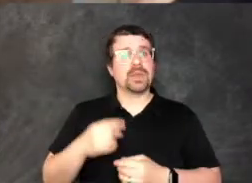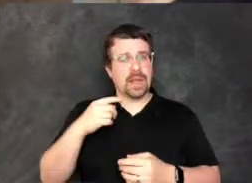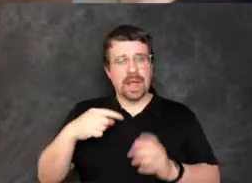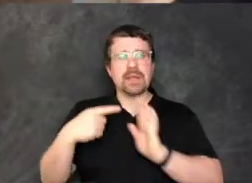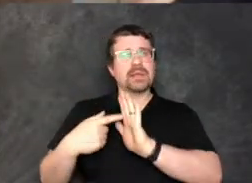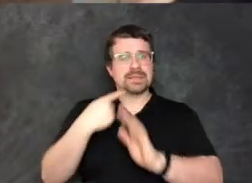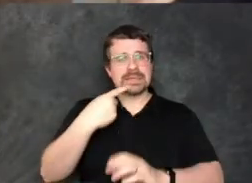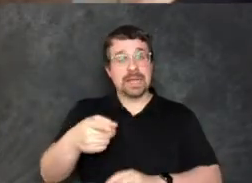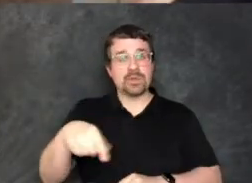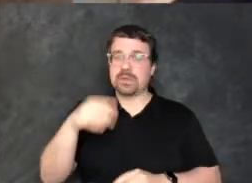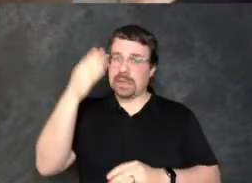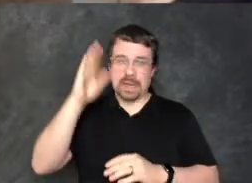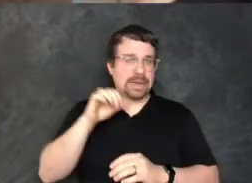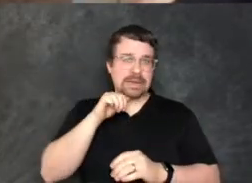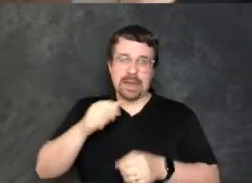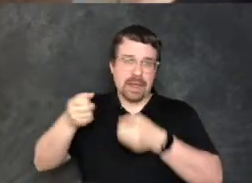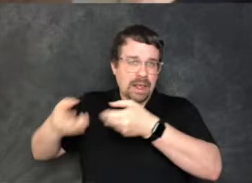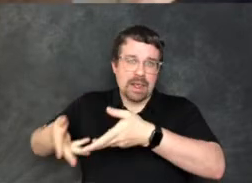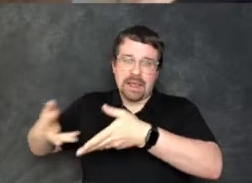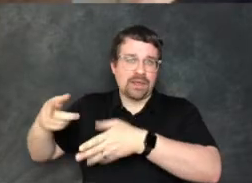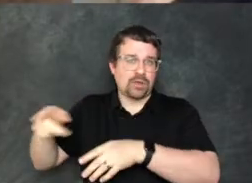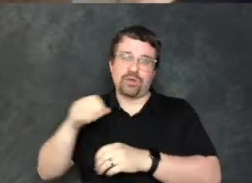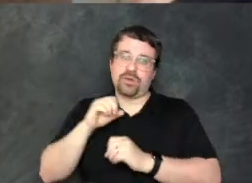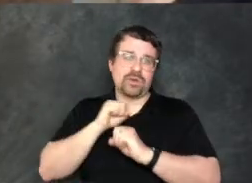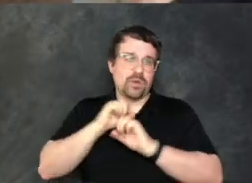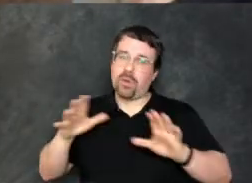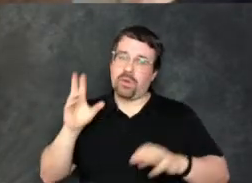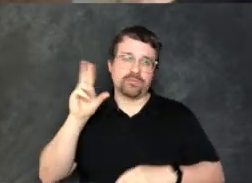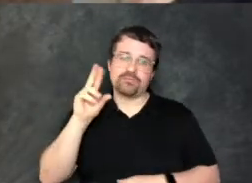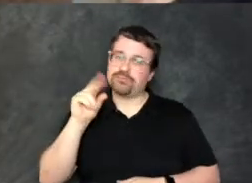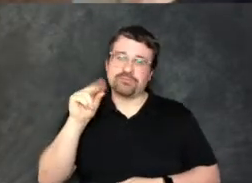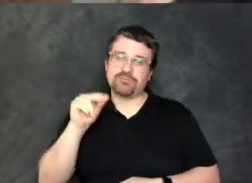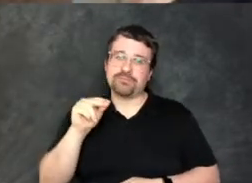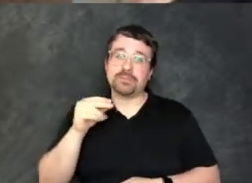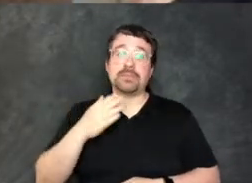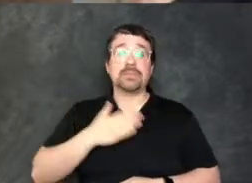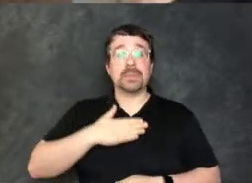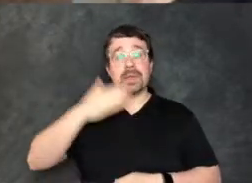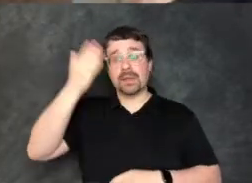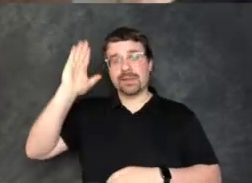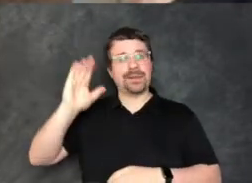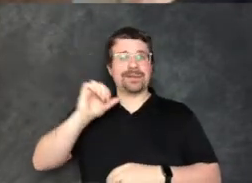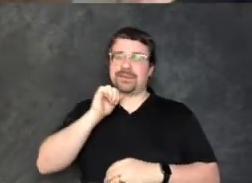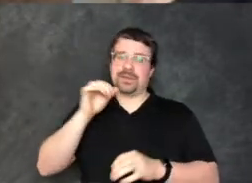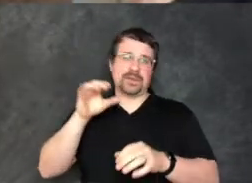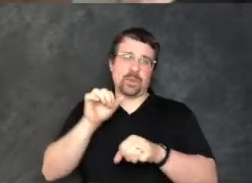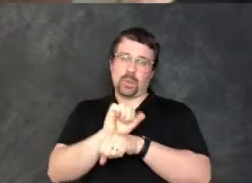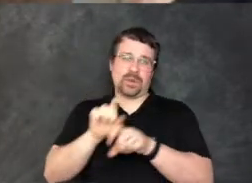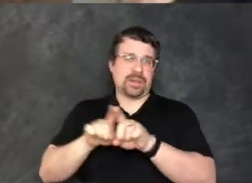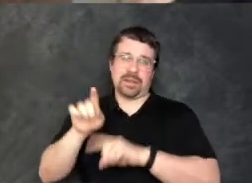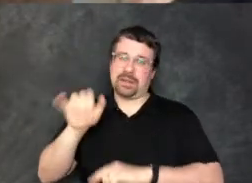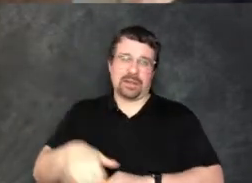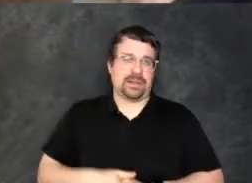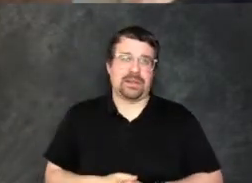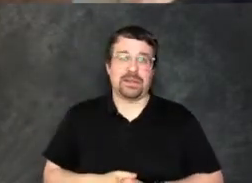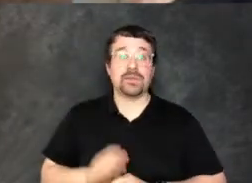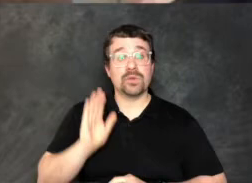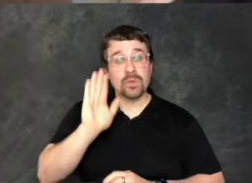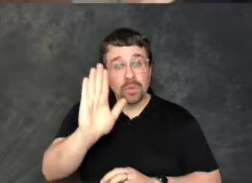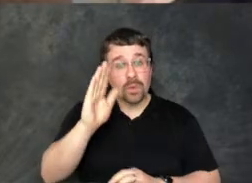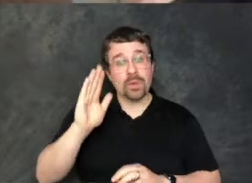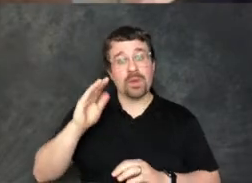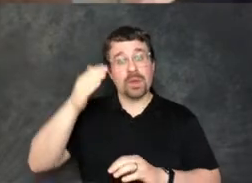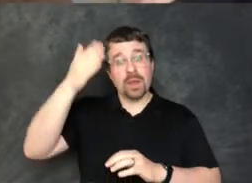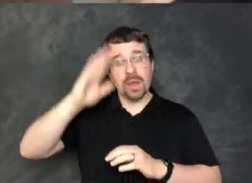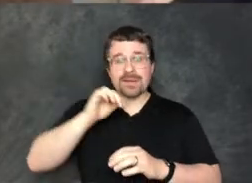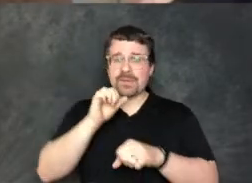But I want to bear witness to you today. God did not desert her at all. My God doesn't work that